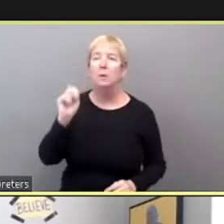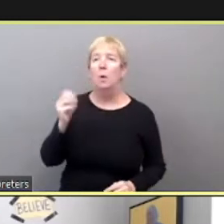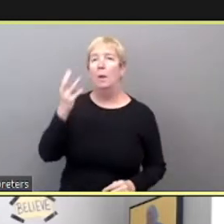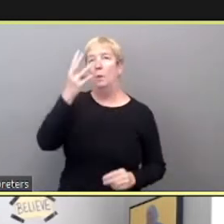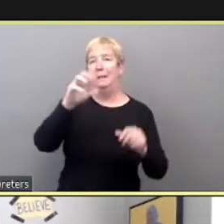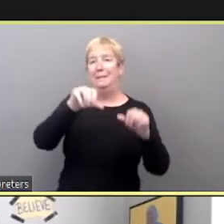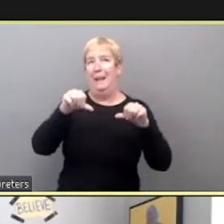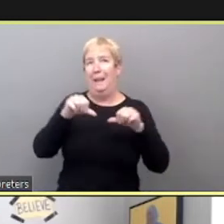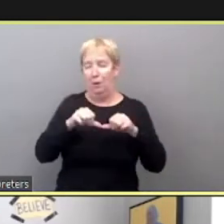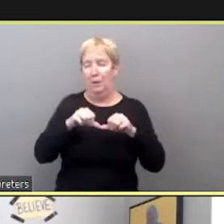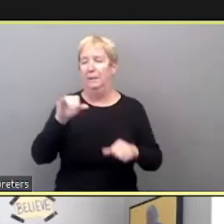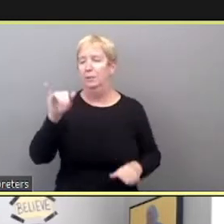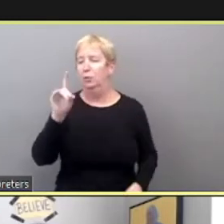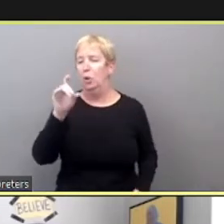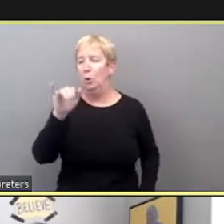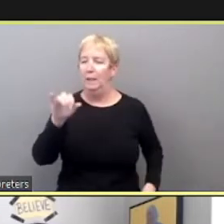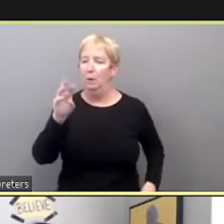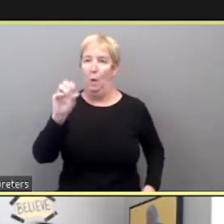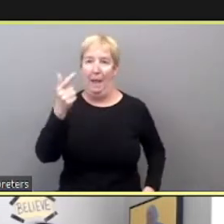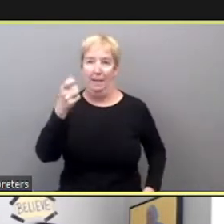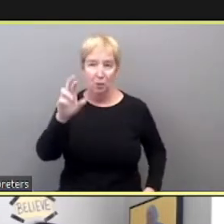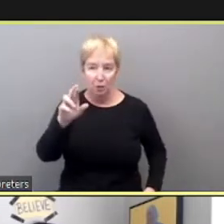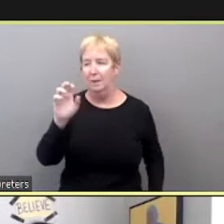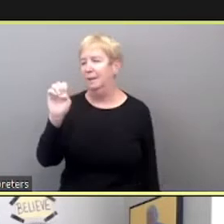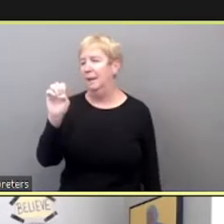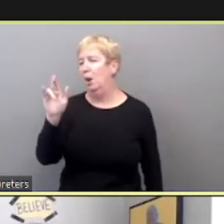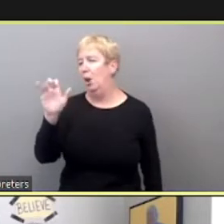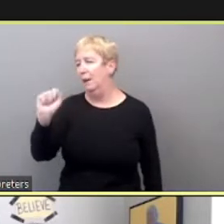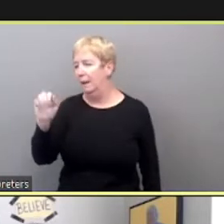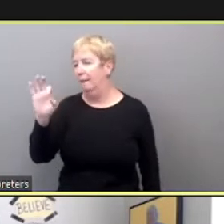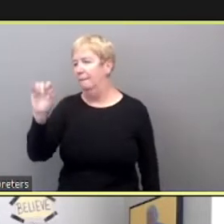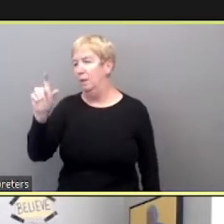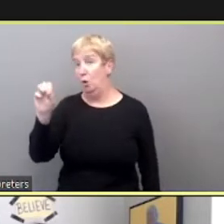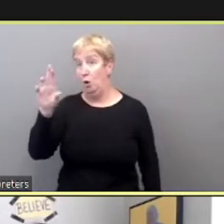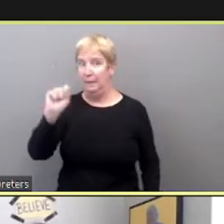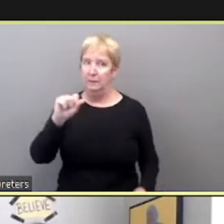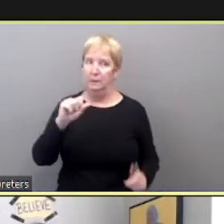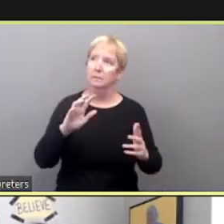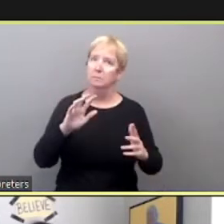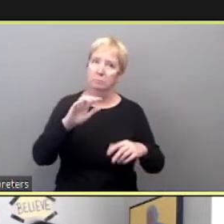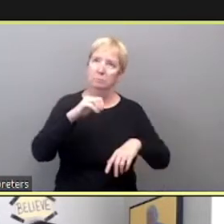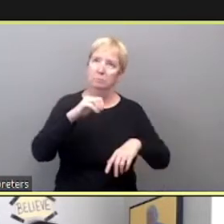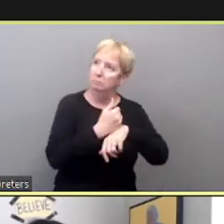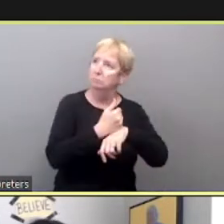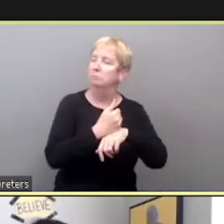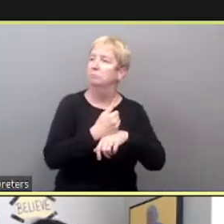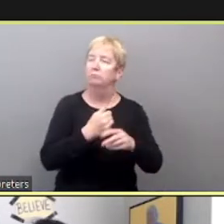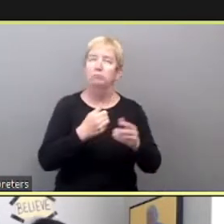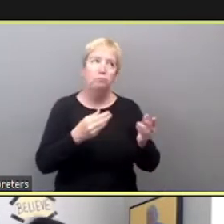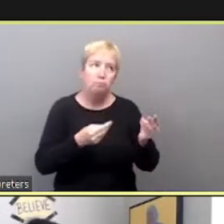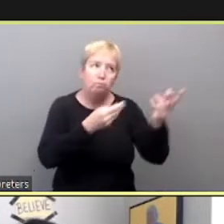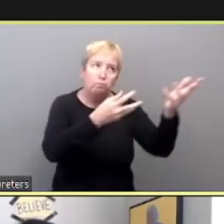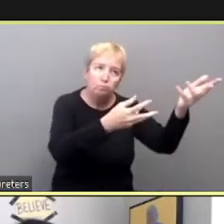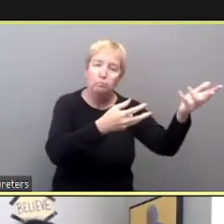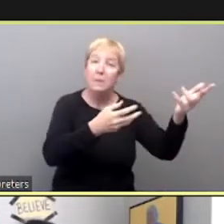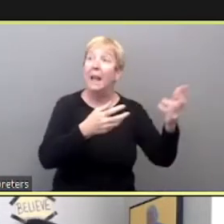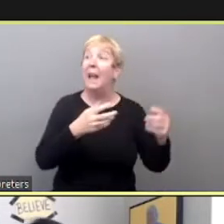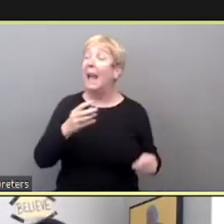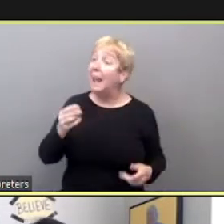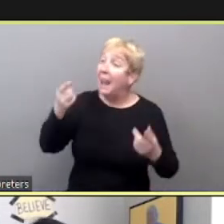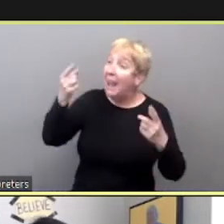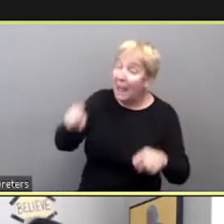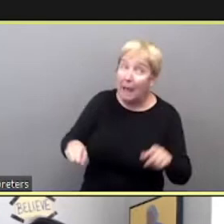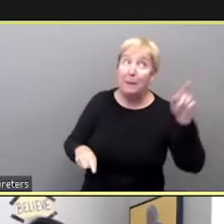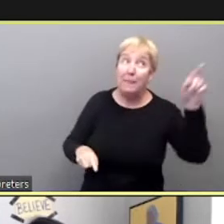and Erica Flores, who helped us get these vaccines set up. And they had extra vaccines